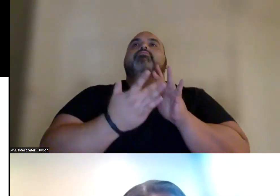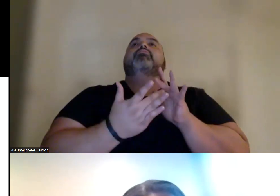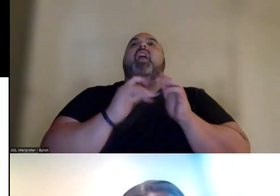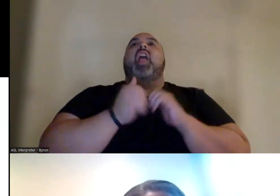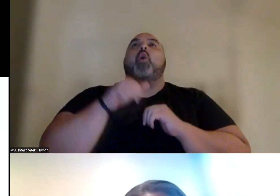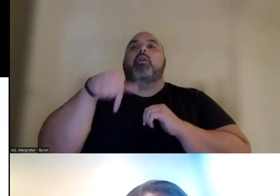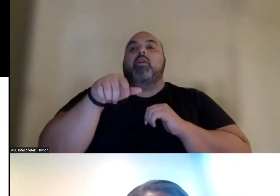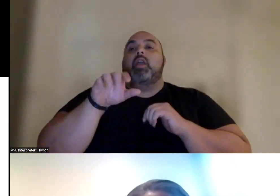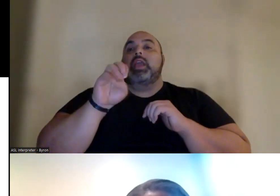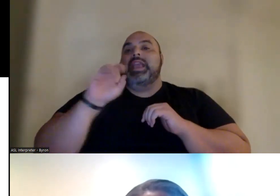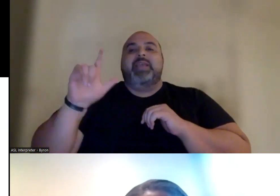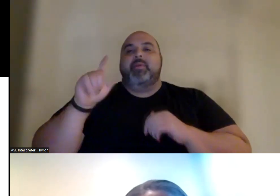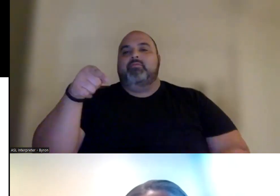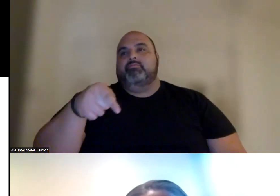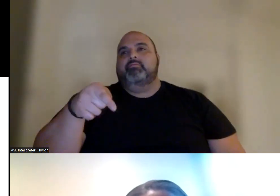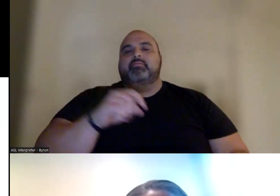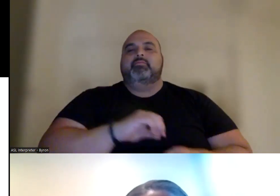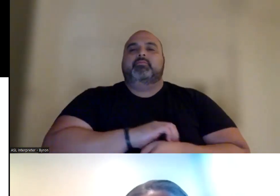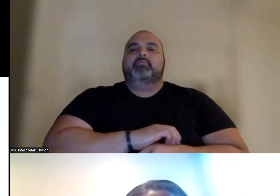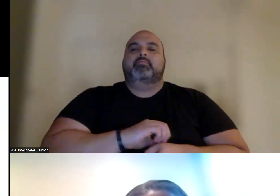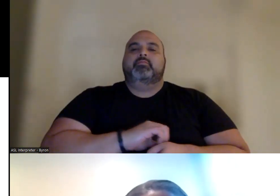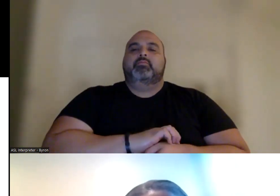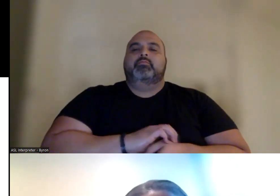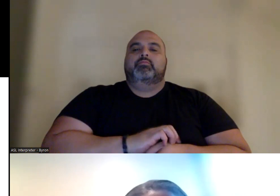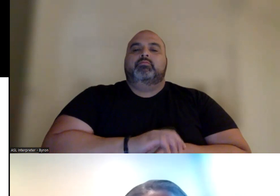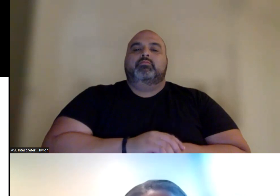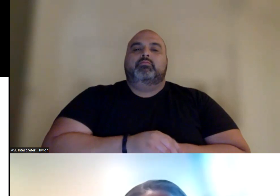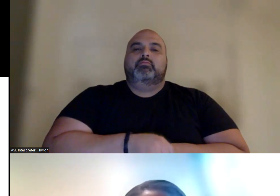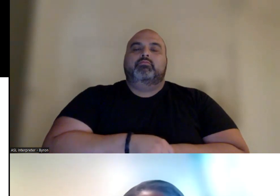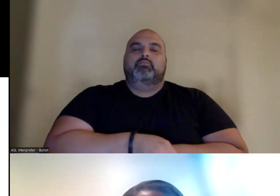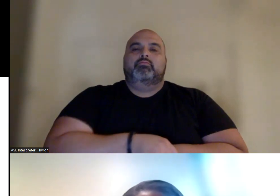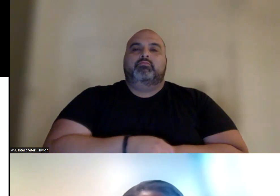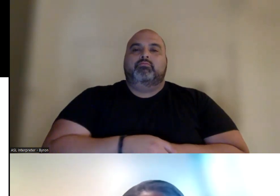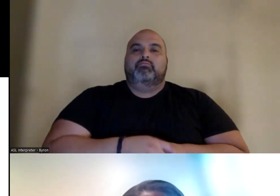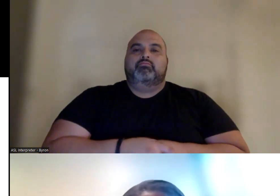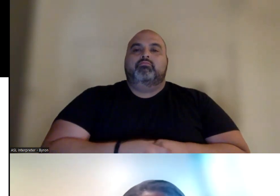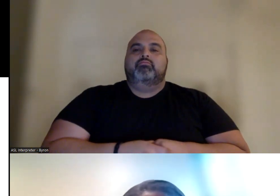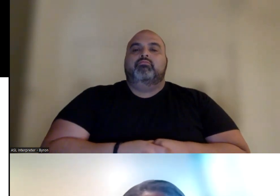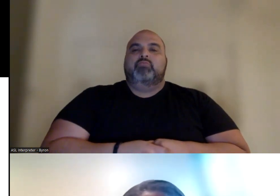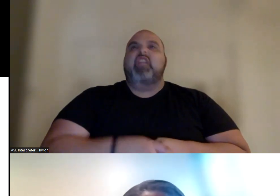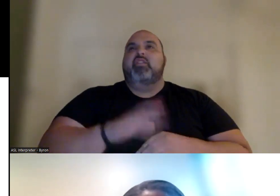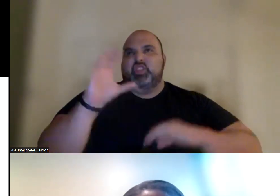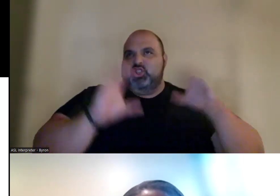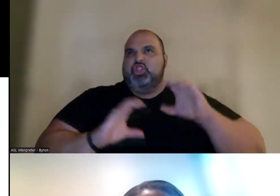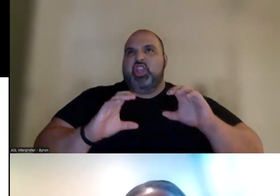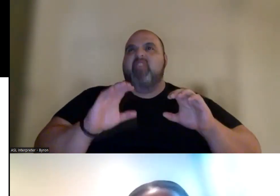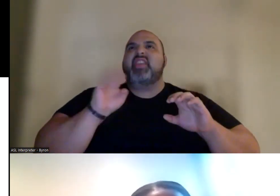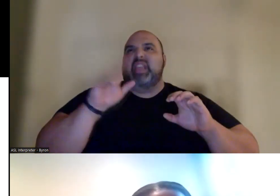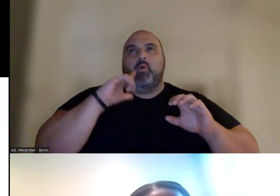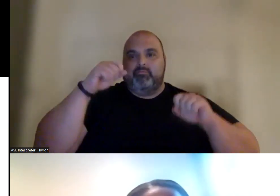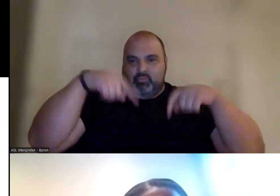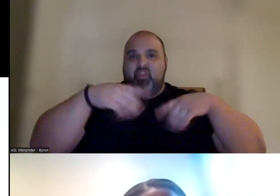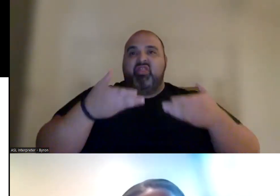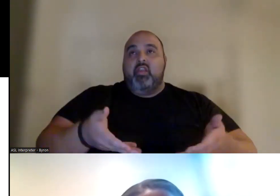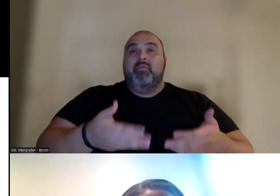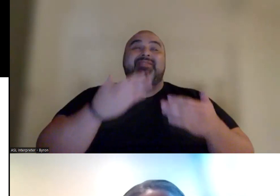email address that you see listed here, and, um, we'll also drop that in the chat. And just